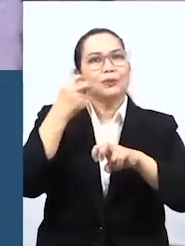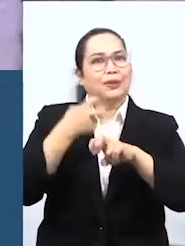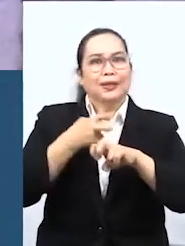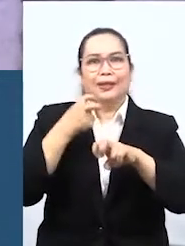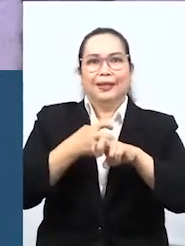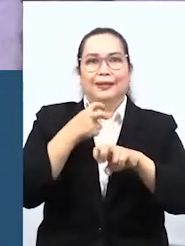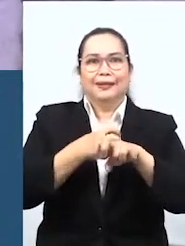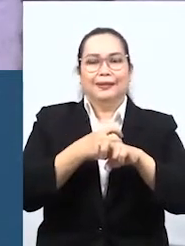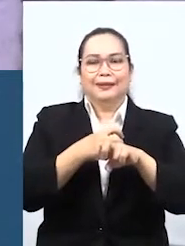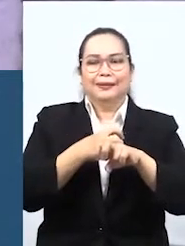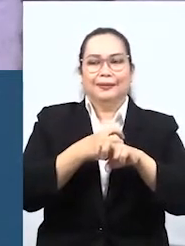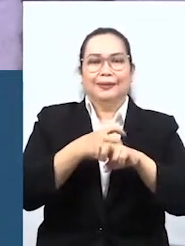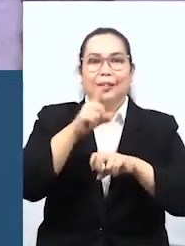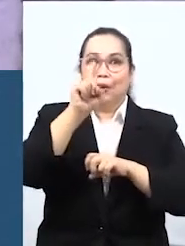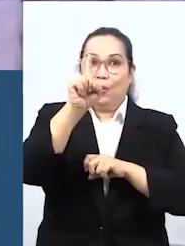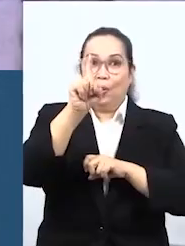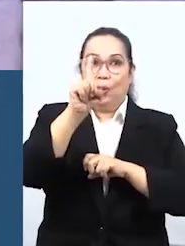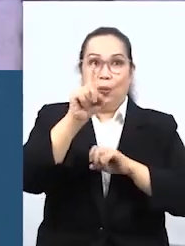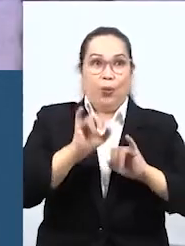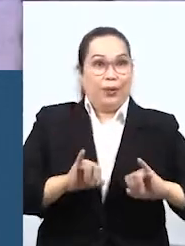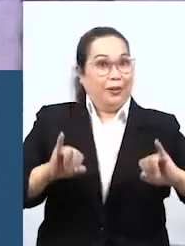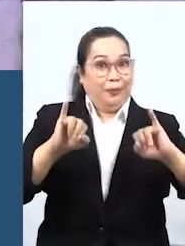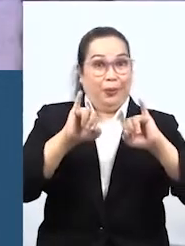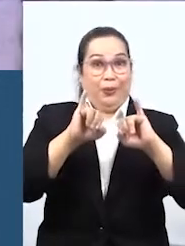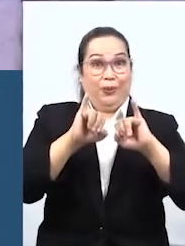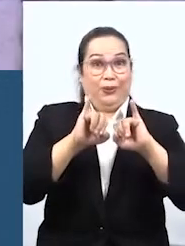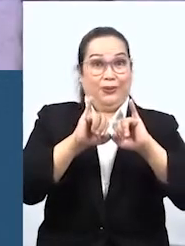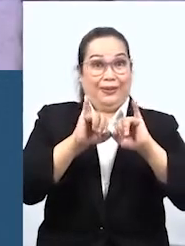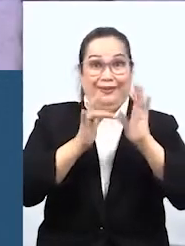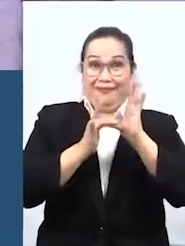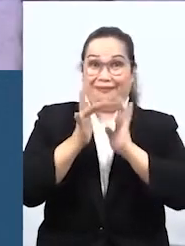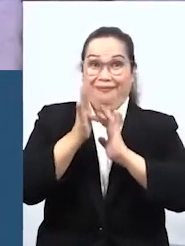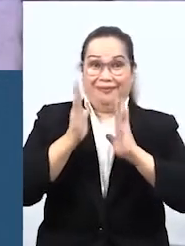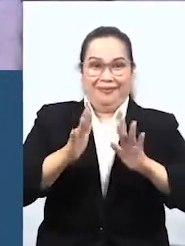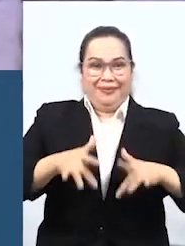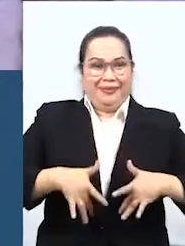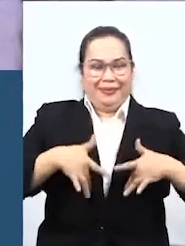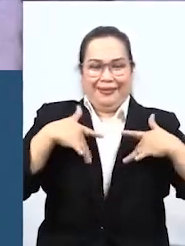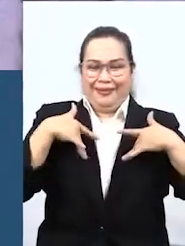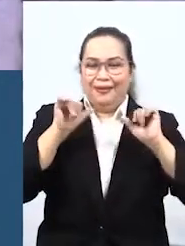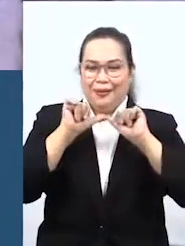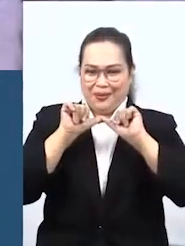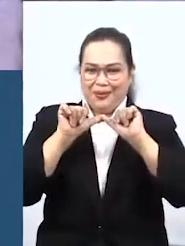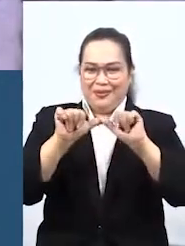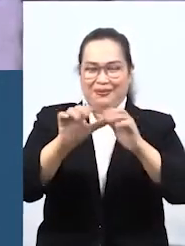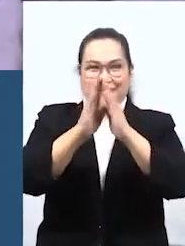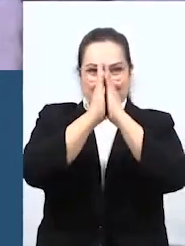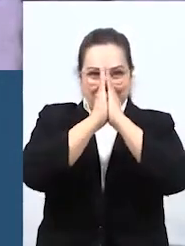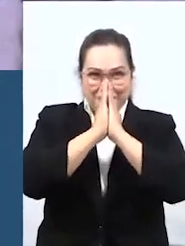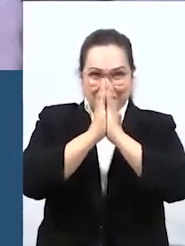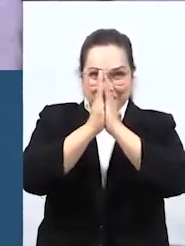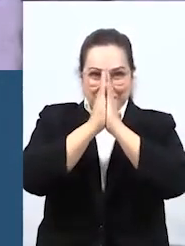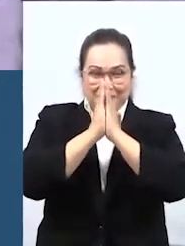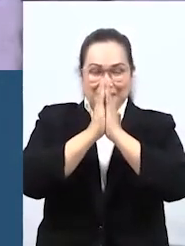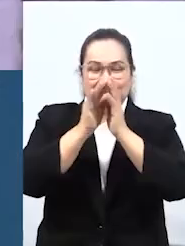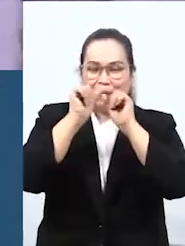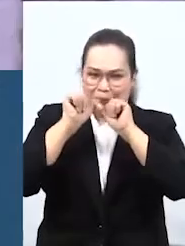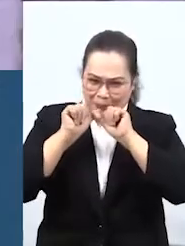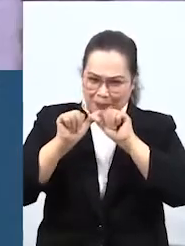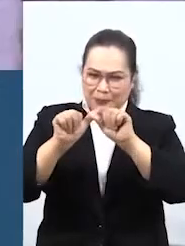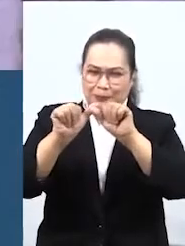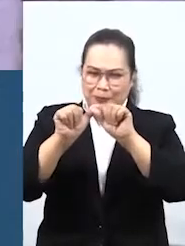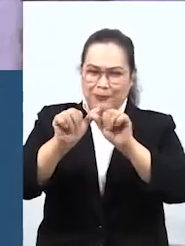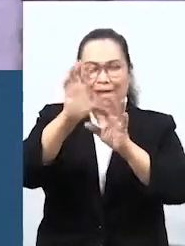hard one of the most difficult aspects of the Christian life is being persistent in prayer and persevering in